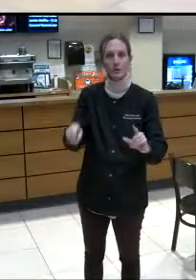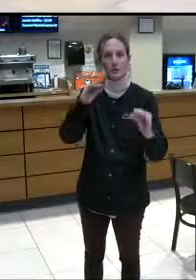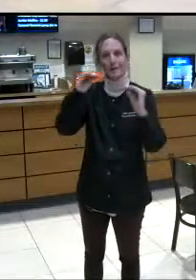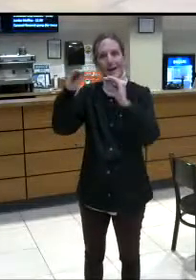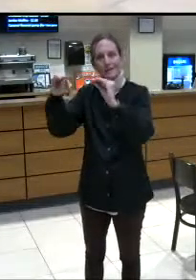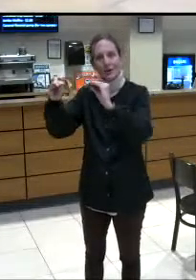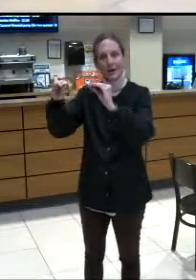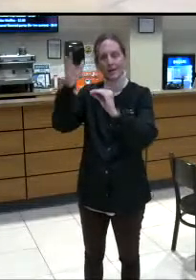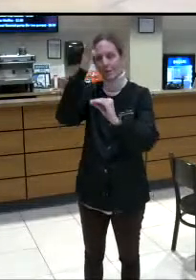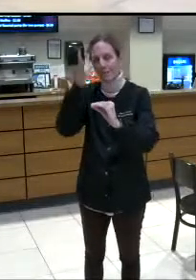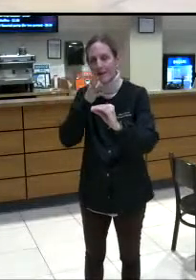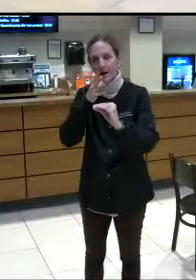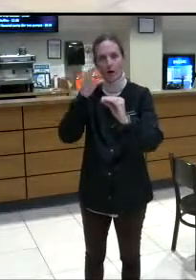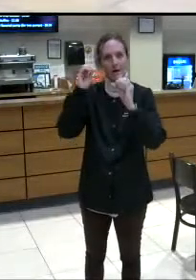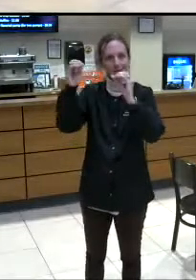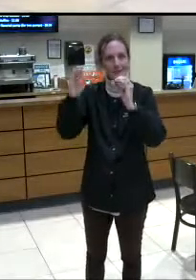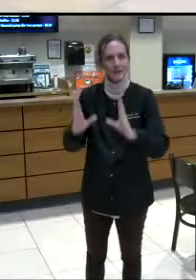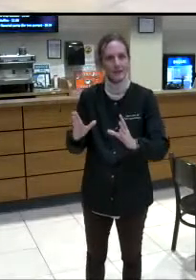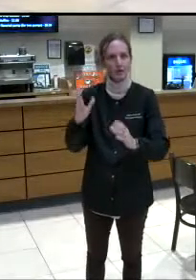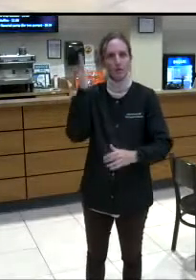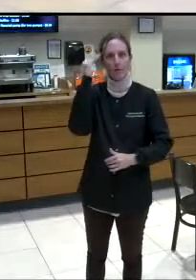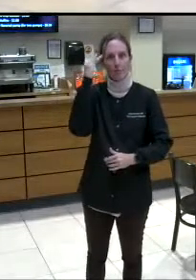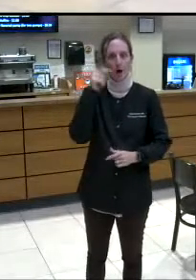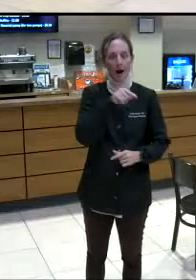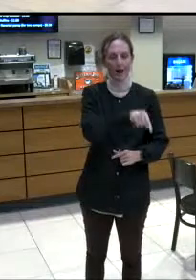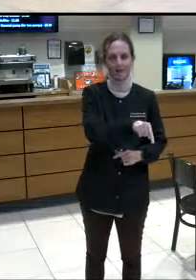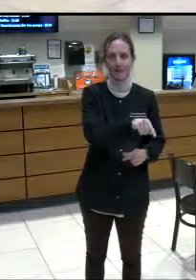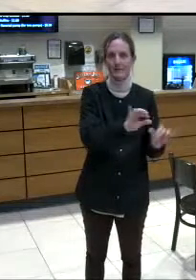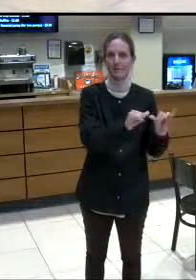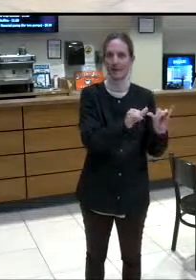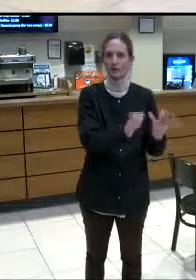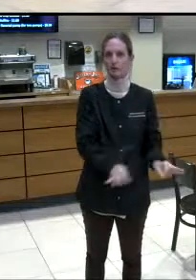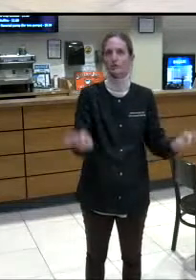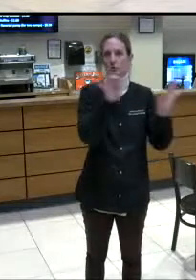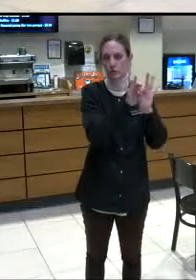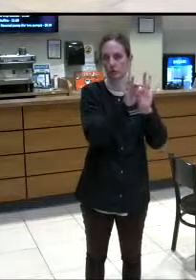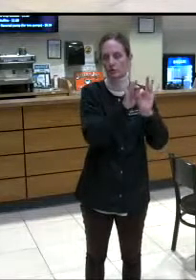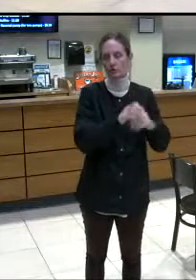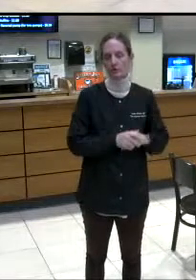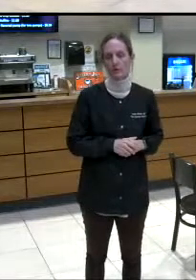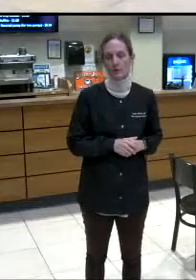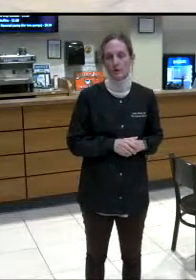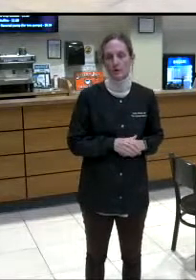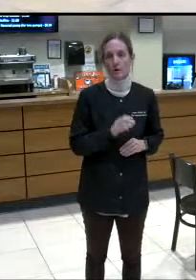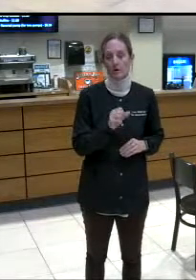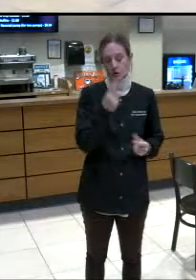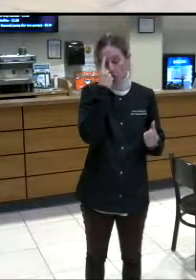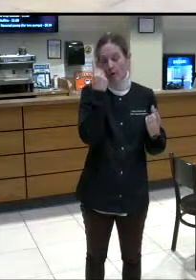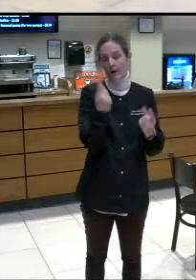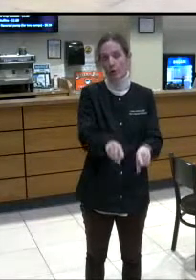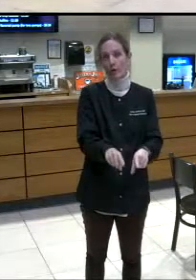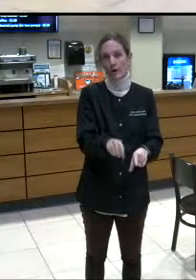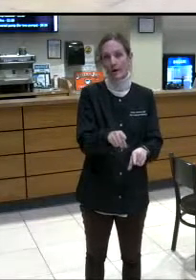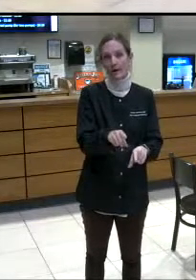parents and our teachers around why these measures are so important. So we do agree that we have